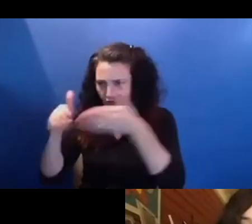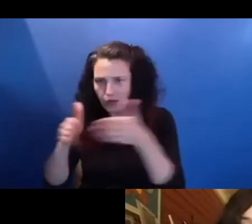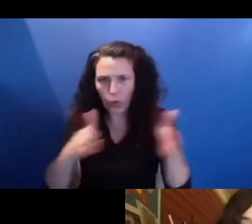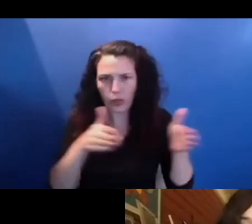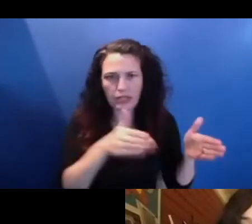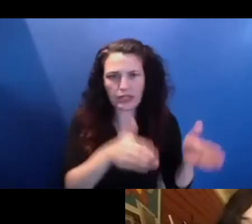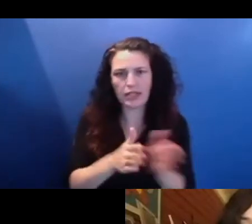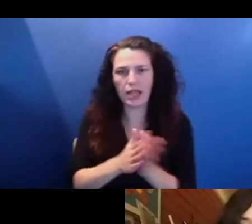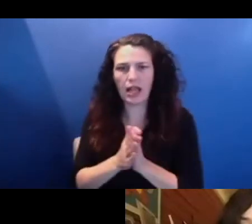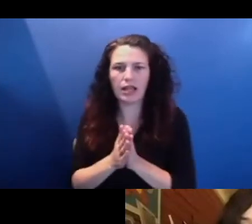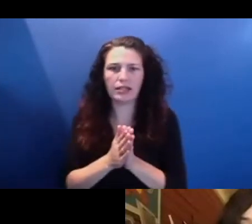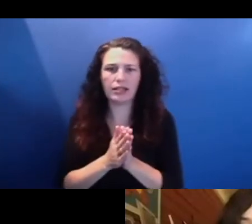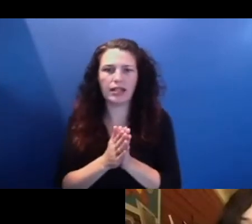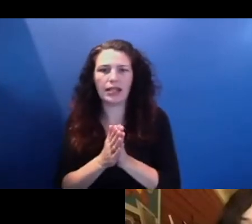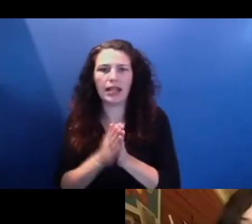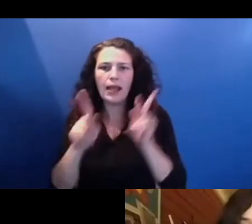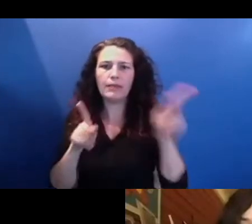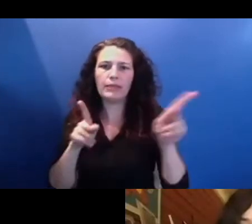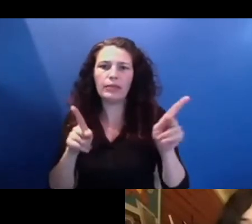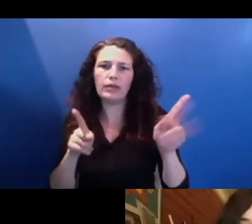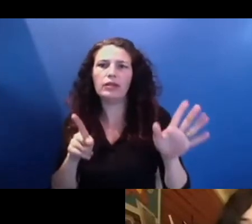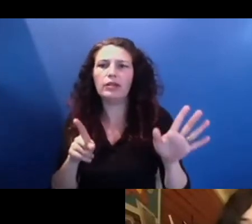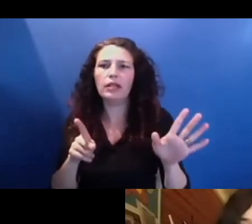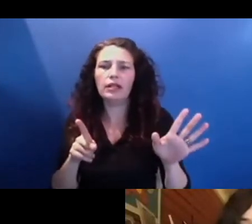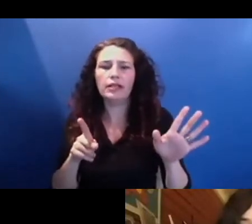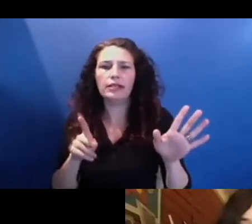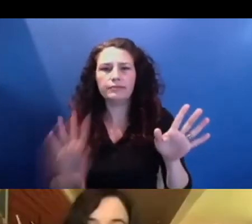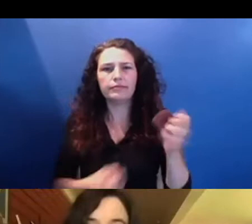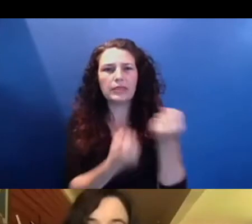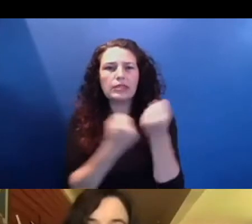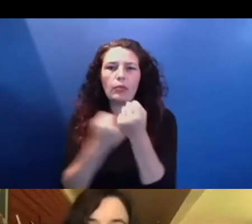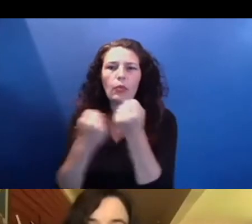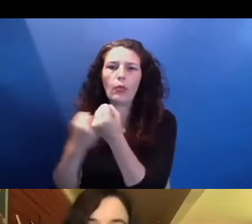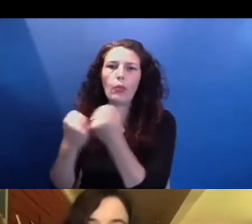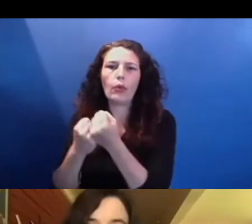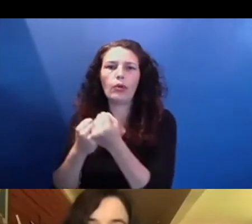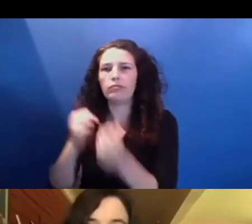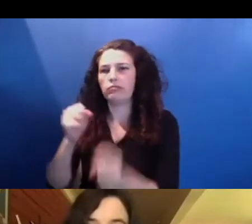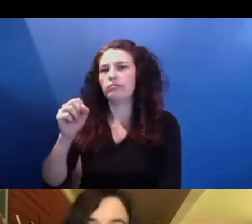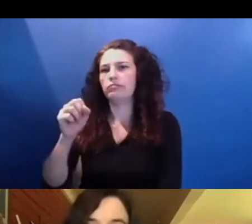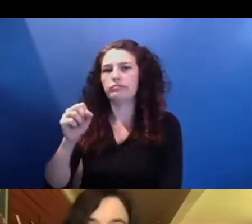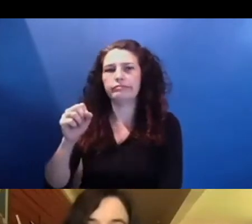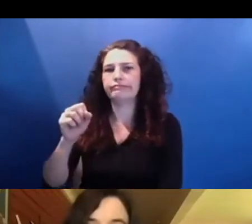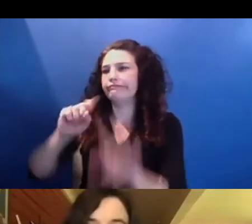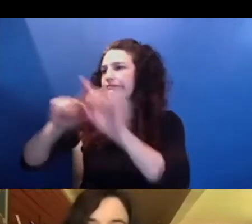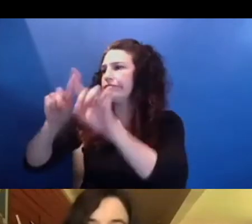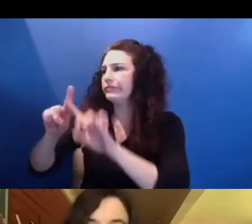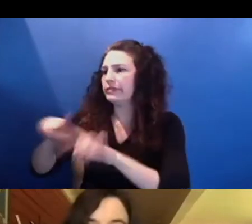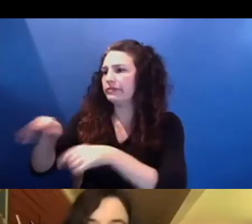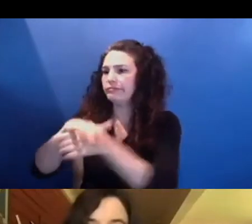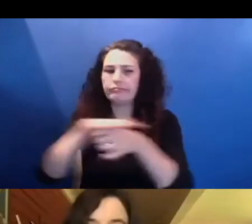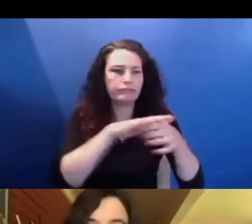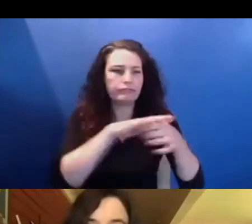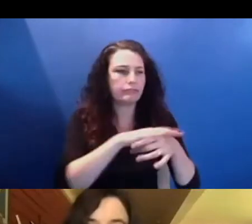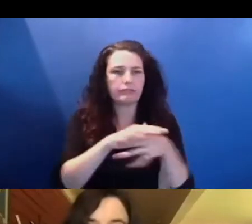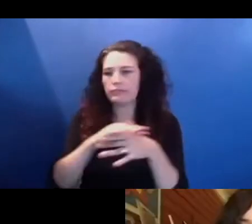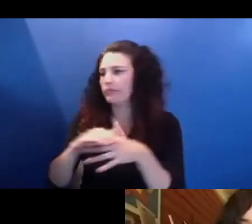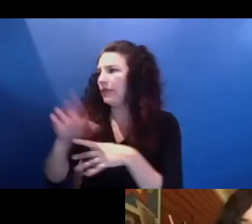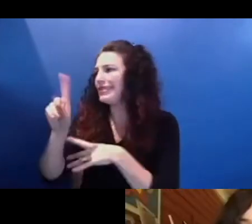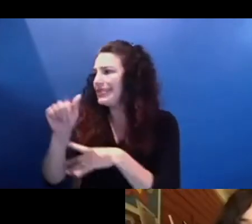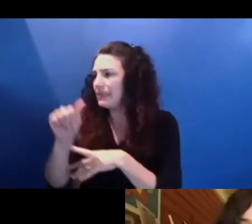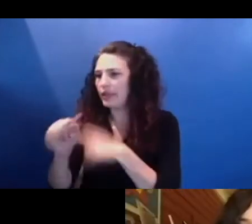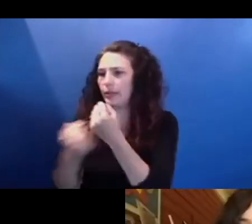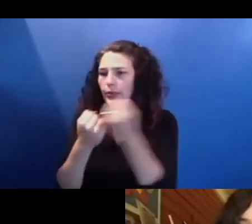say, let's meet. And I would suggest restaurants, and they would say, well, we can't go to these